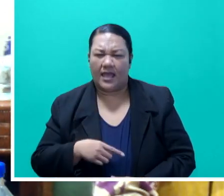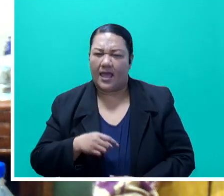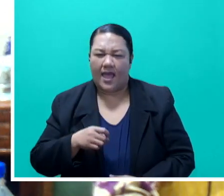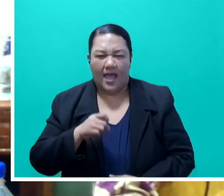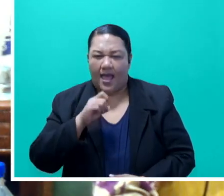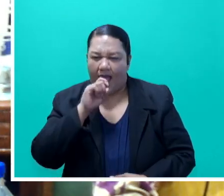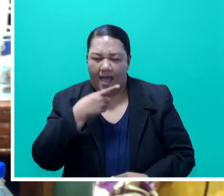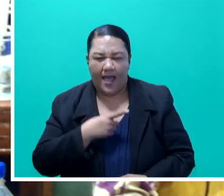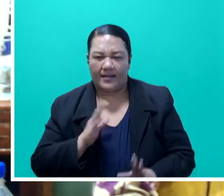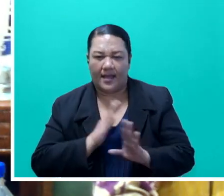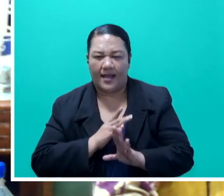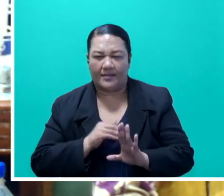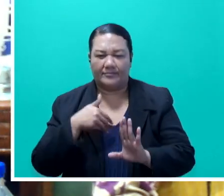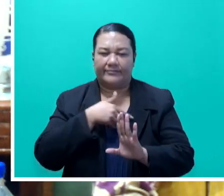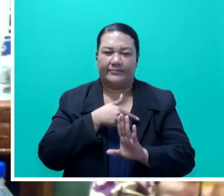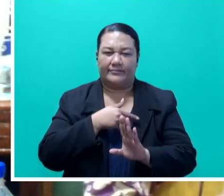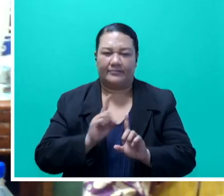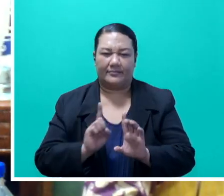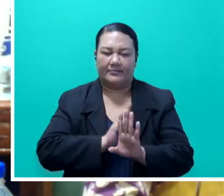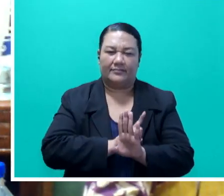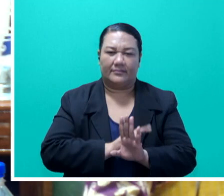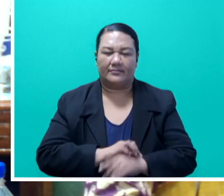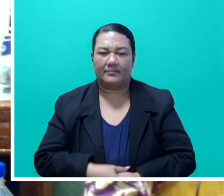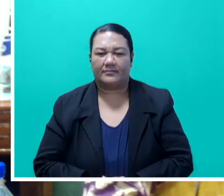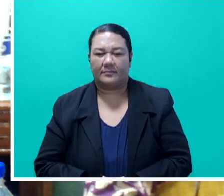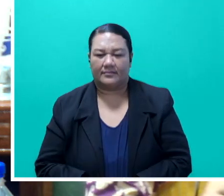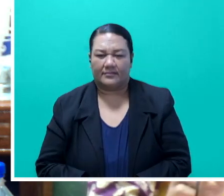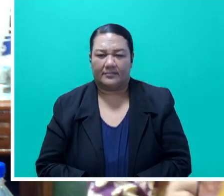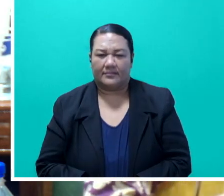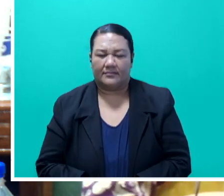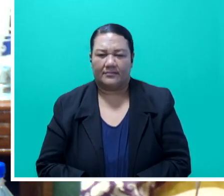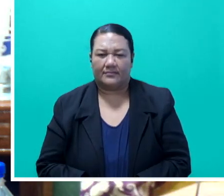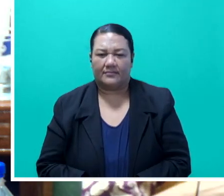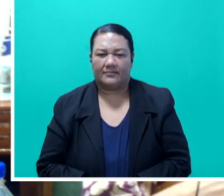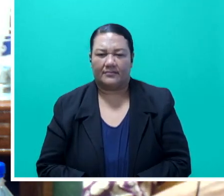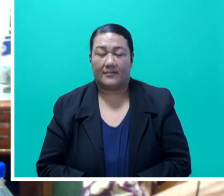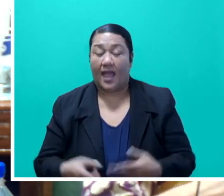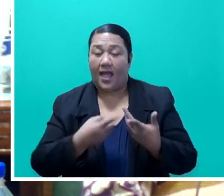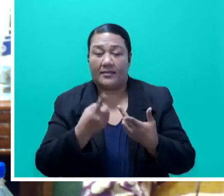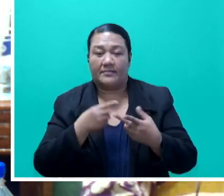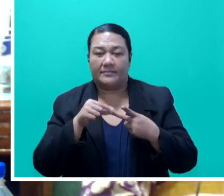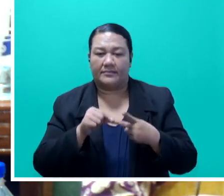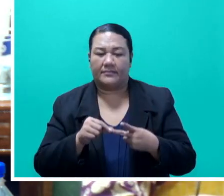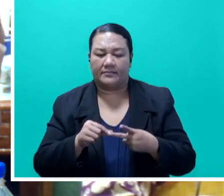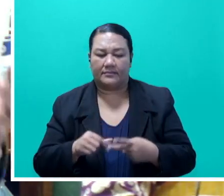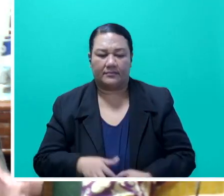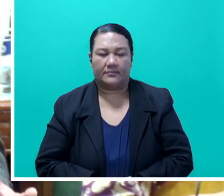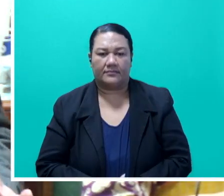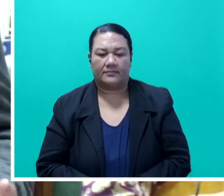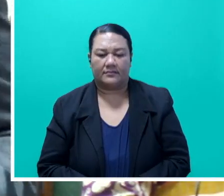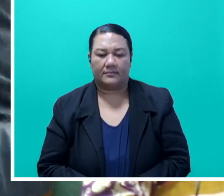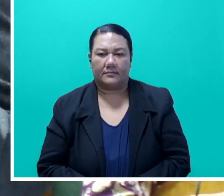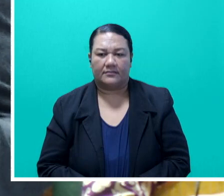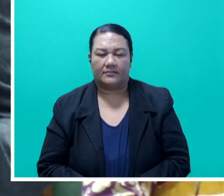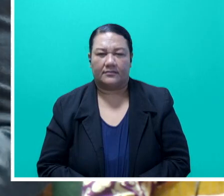sir, the other point I wish to also make, sir, is that if they had